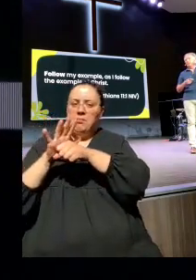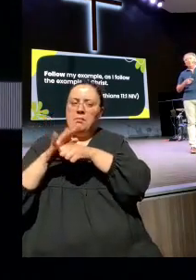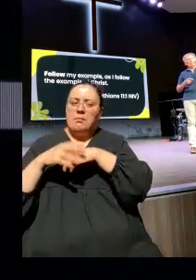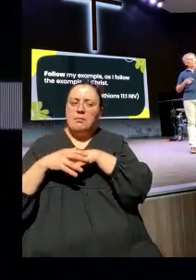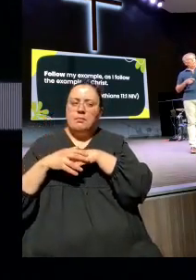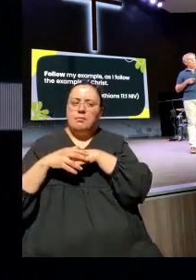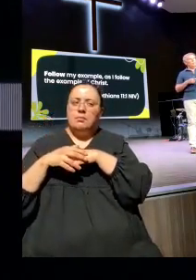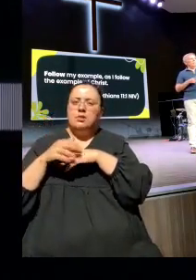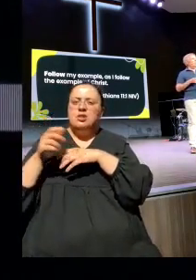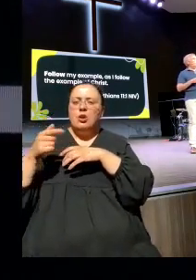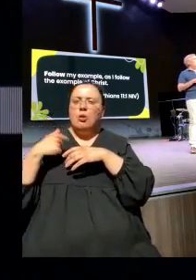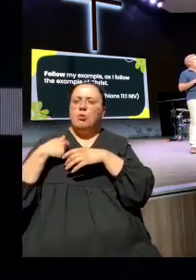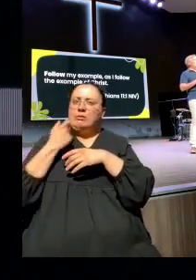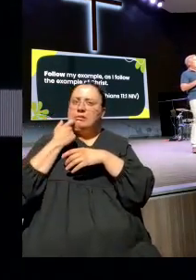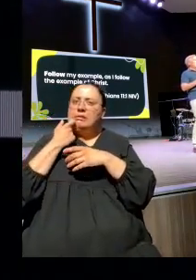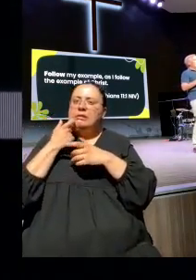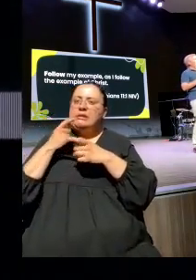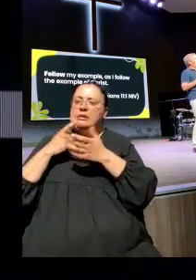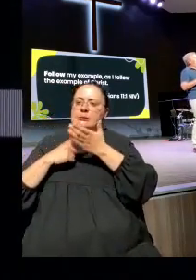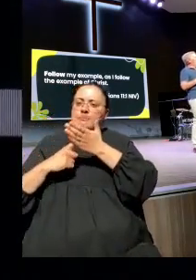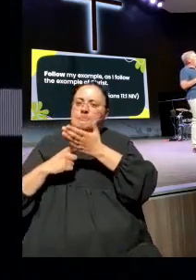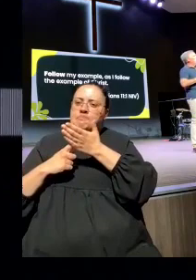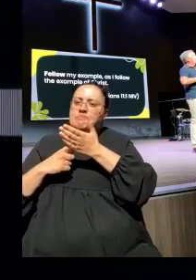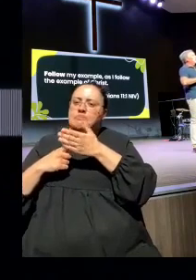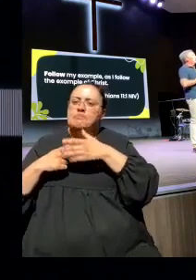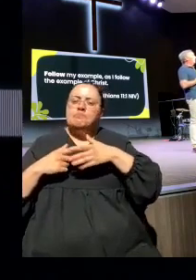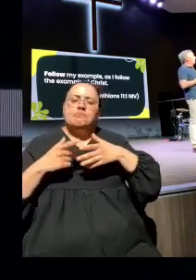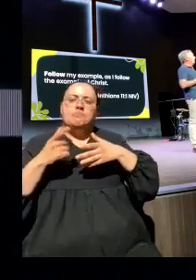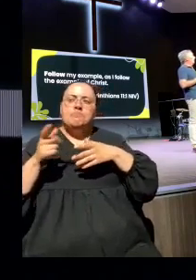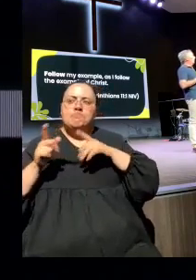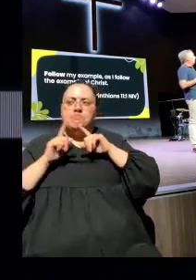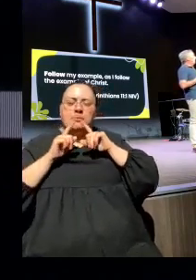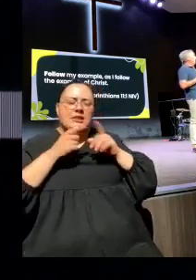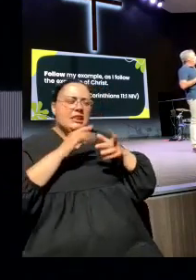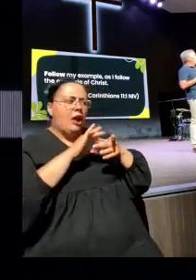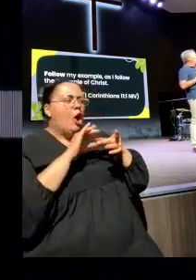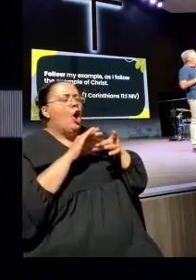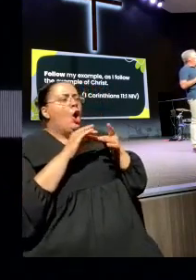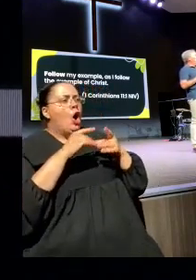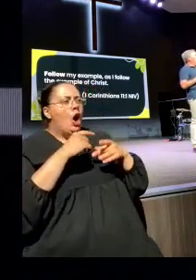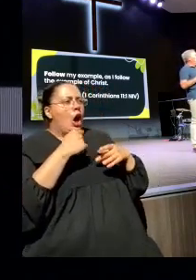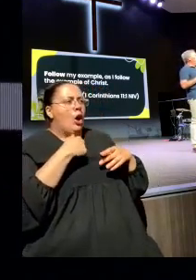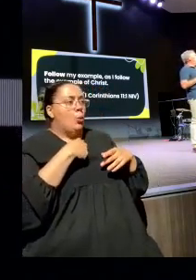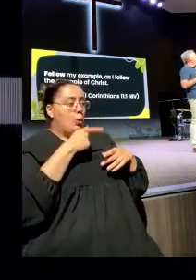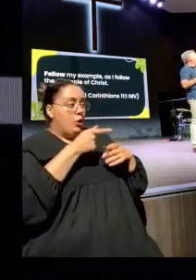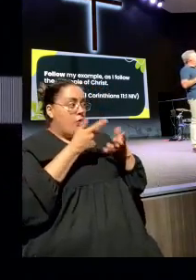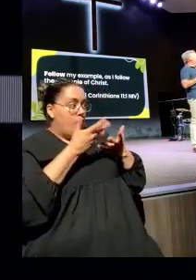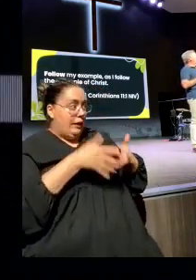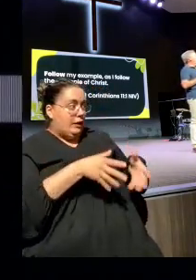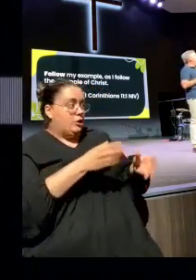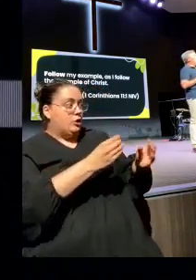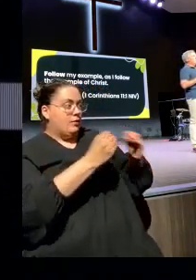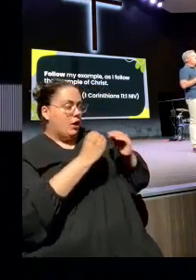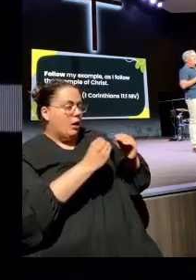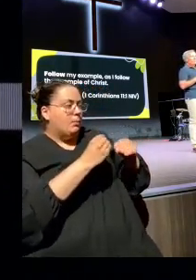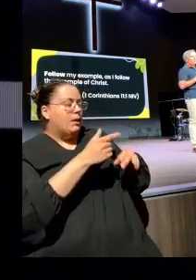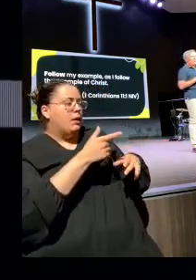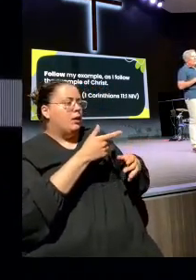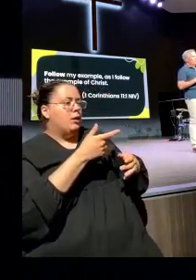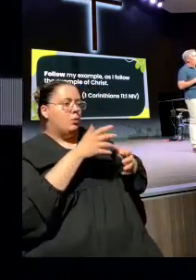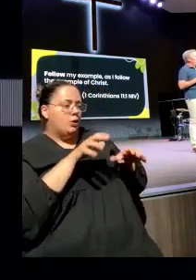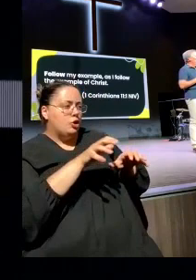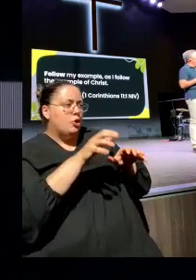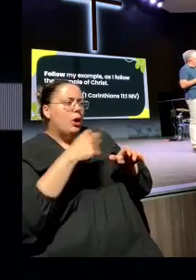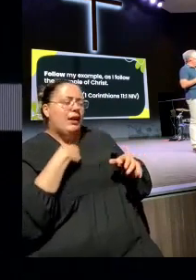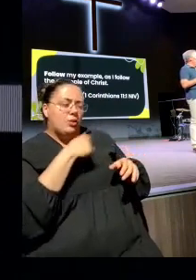said, "We've opened up our home. We have Bible study around the kitchen table." And he goes, "And I see the teens watching us